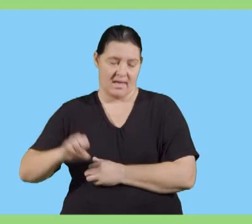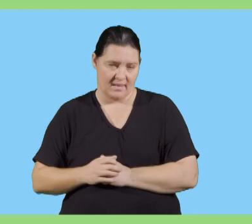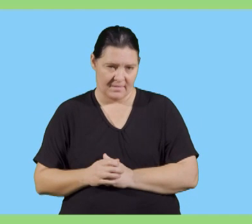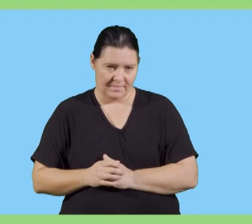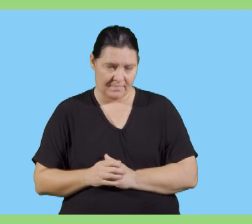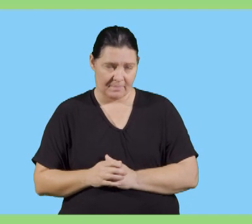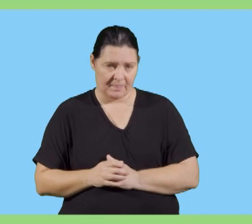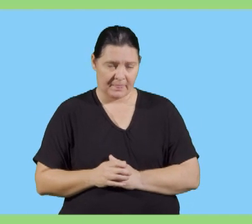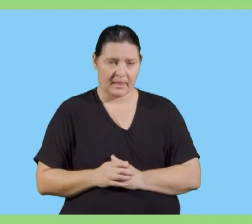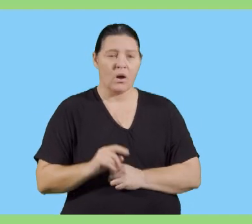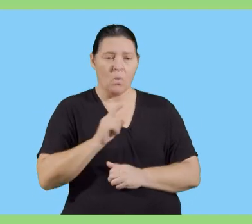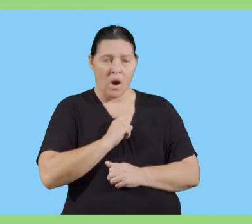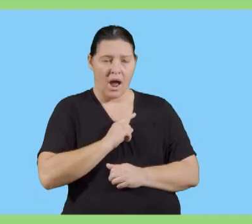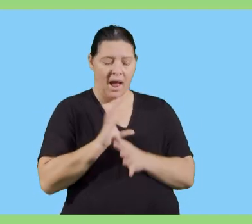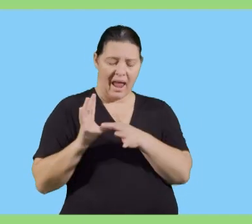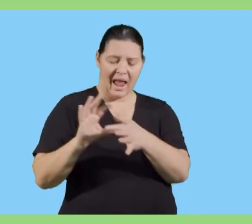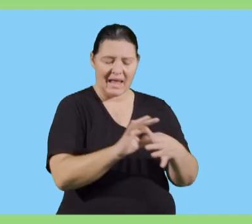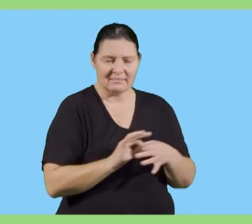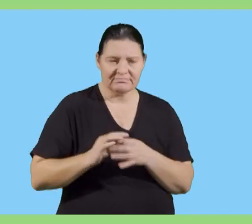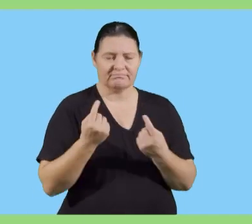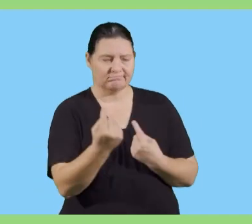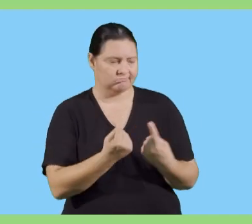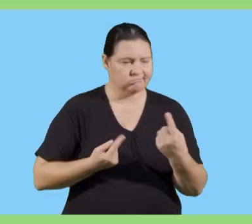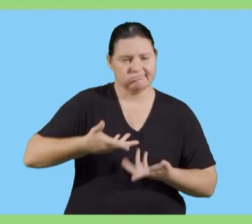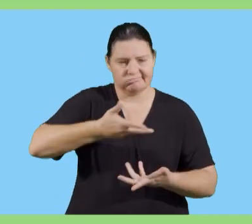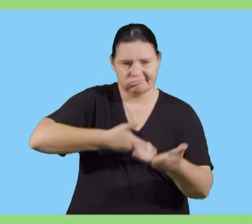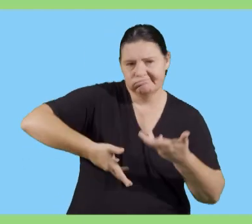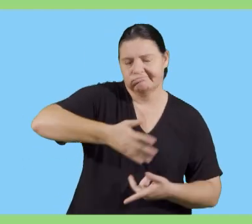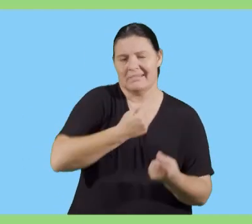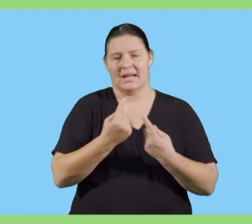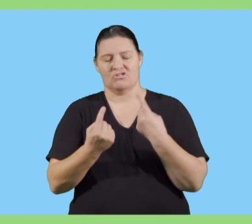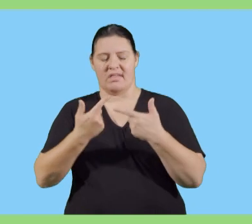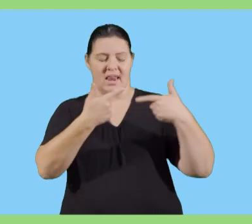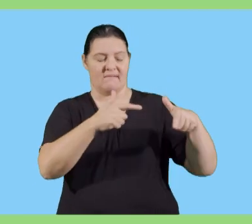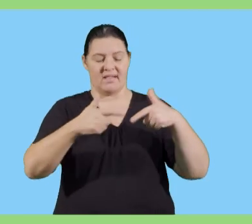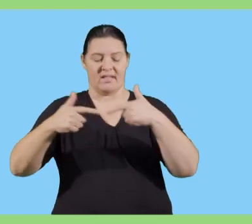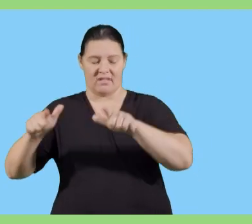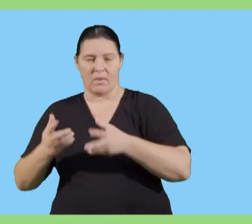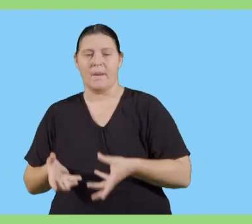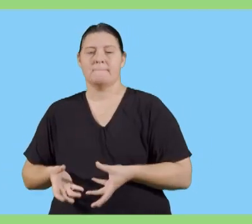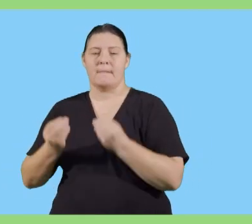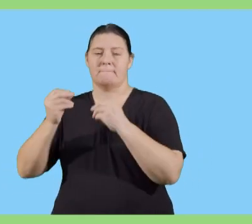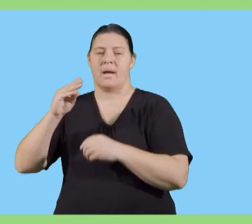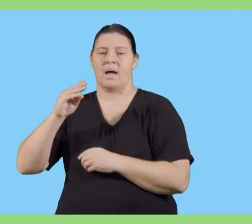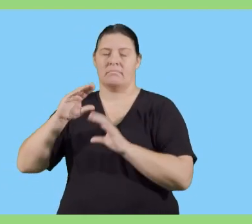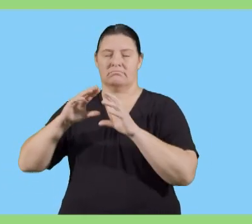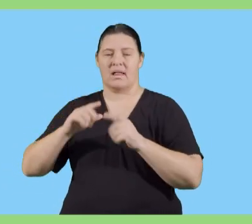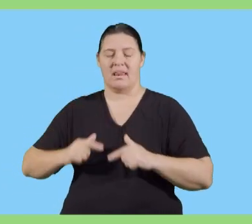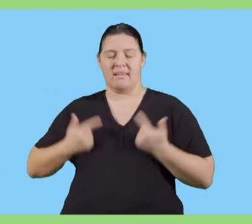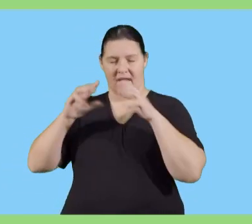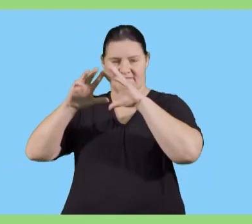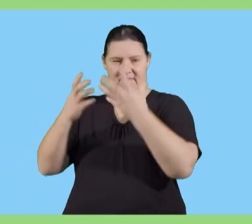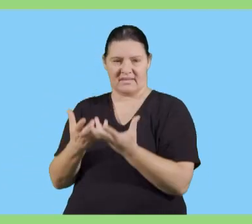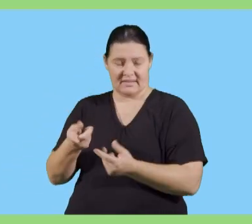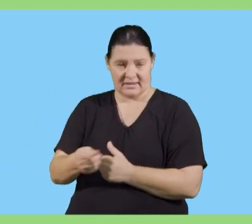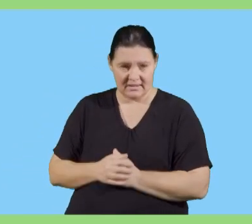biosphere. At the biosphere level, we can study how living organisms and non-living things interact